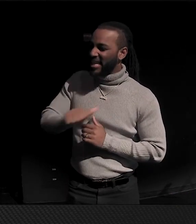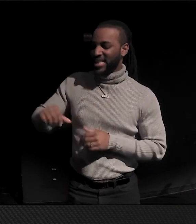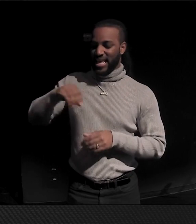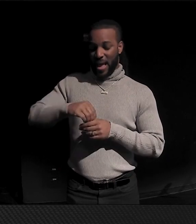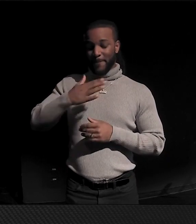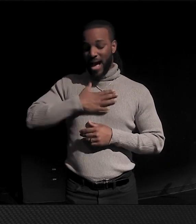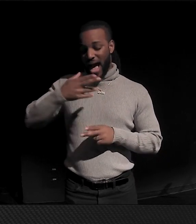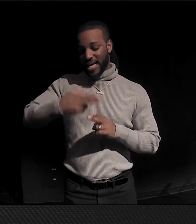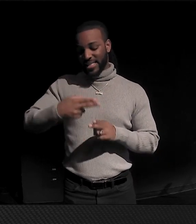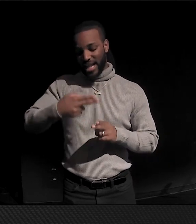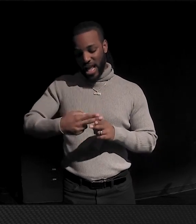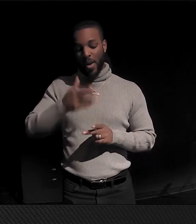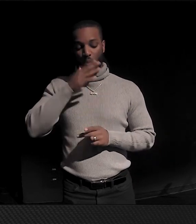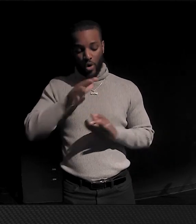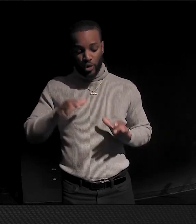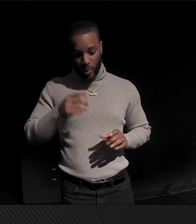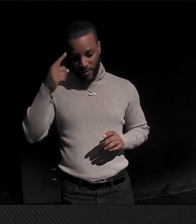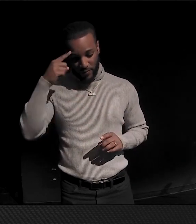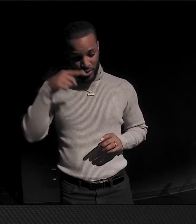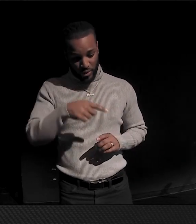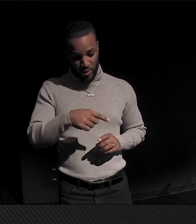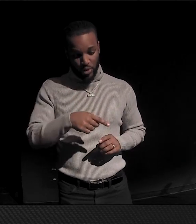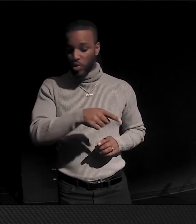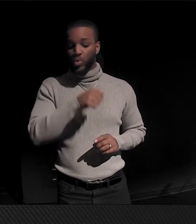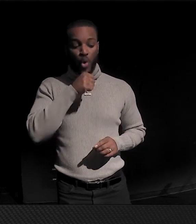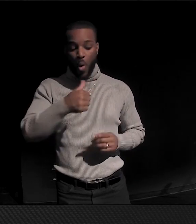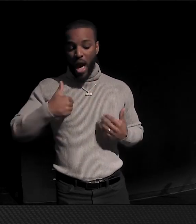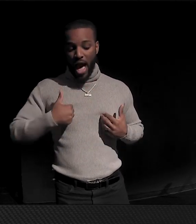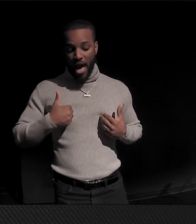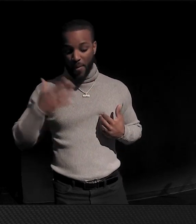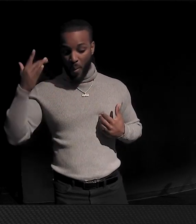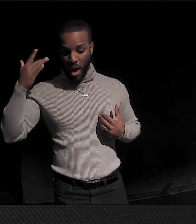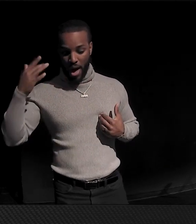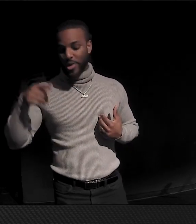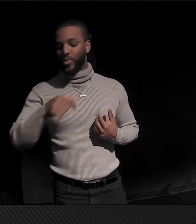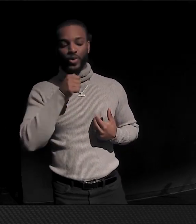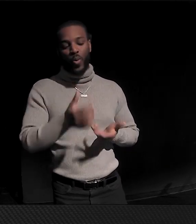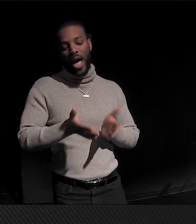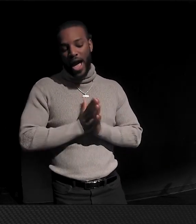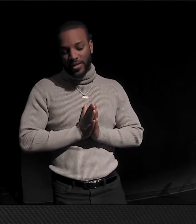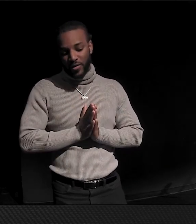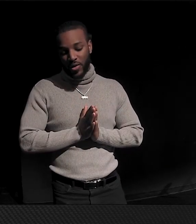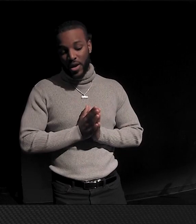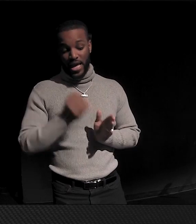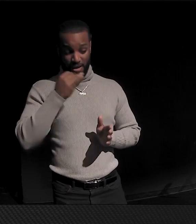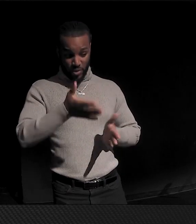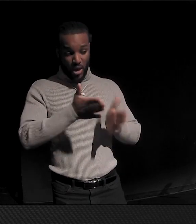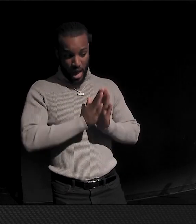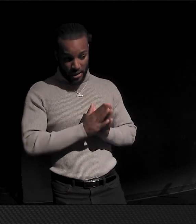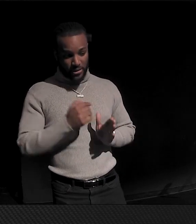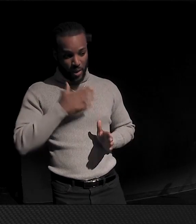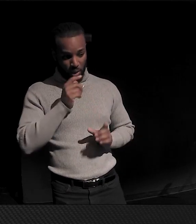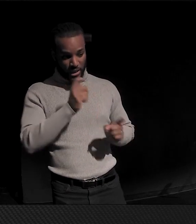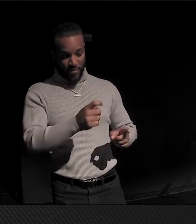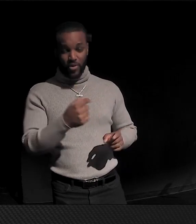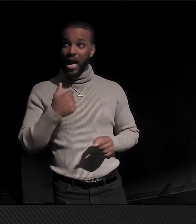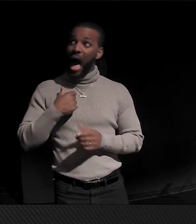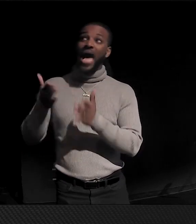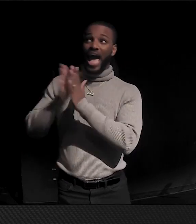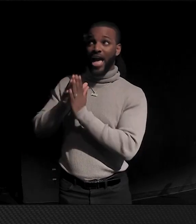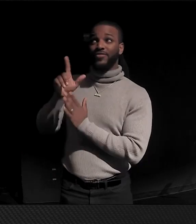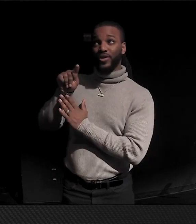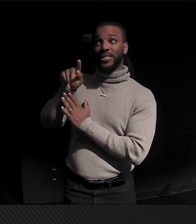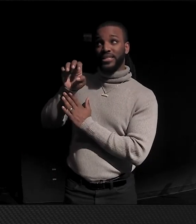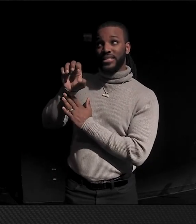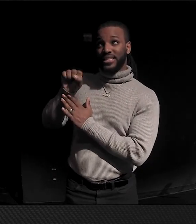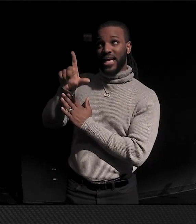name, and it'll be done for you. You have not because you ask. Ask for anything in my name. I've asked for a Tesla. I have a Honda.